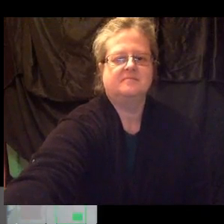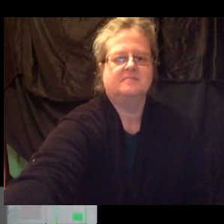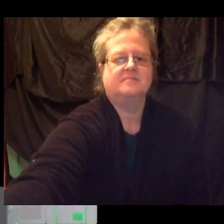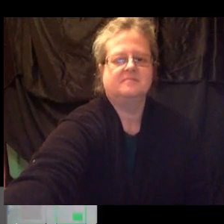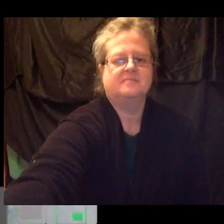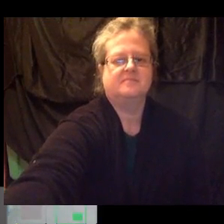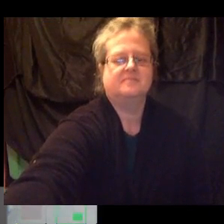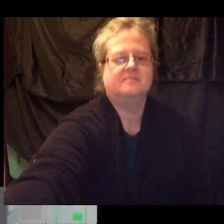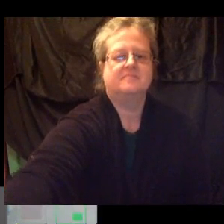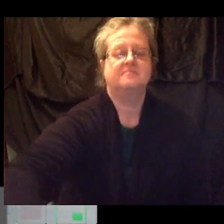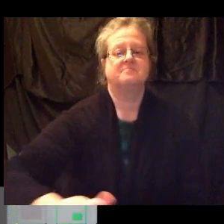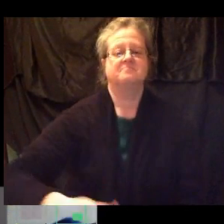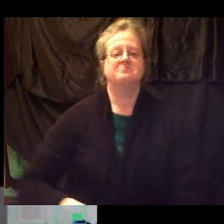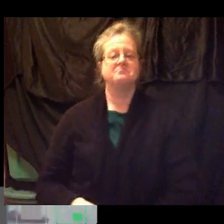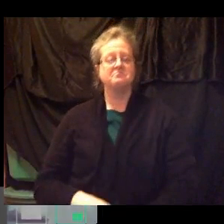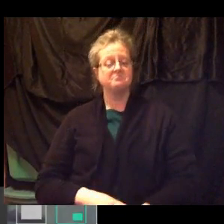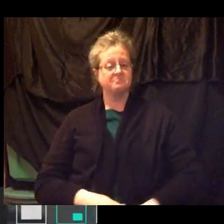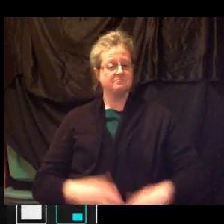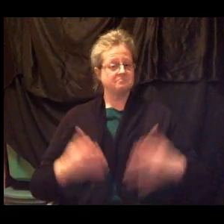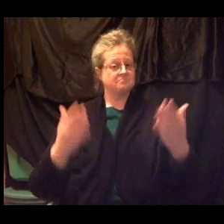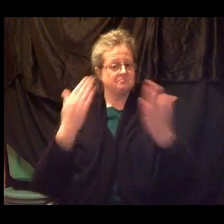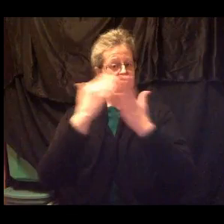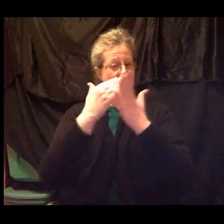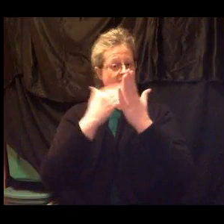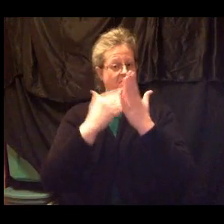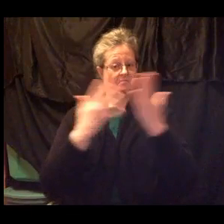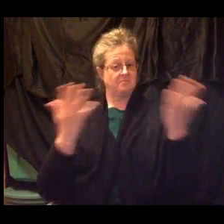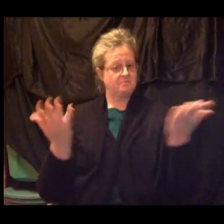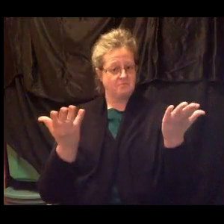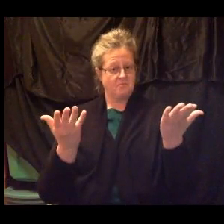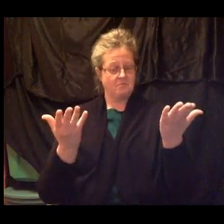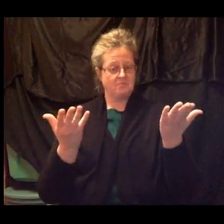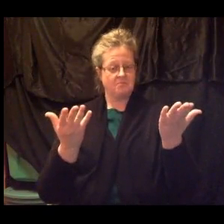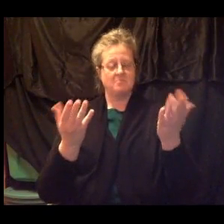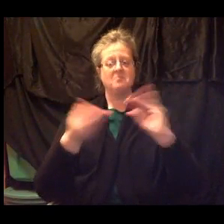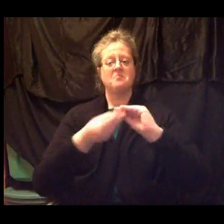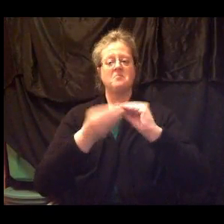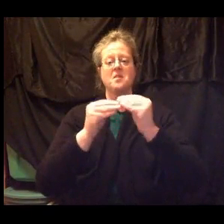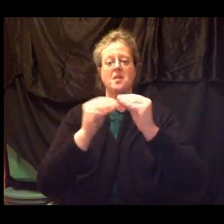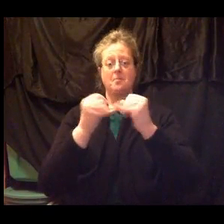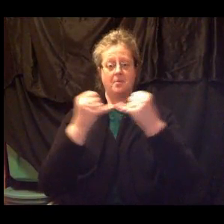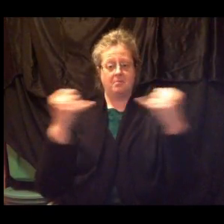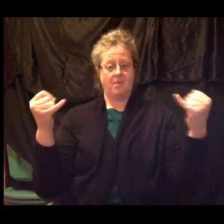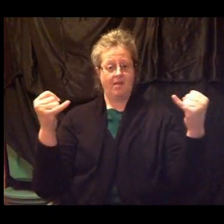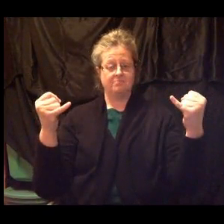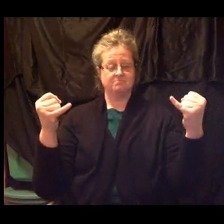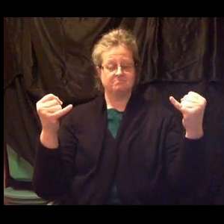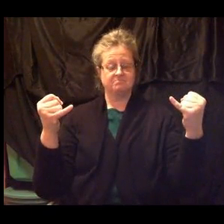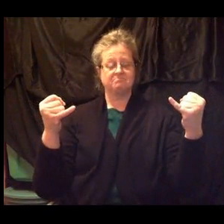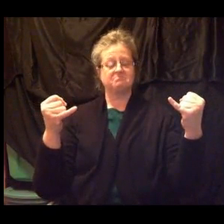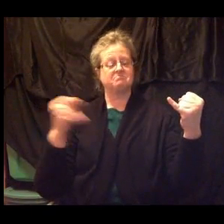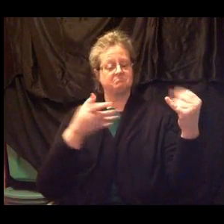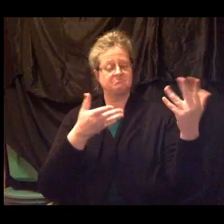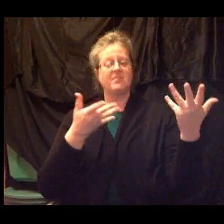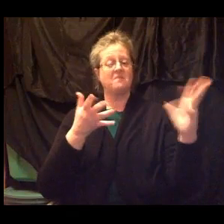lesson is going to be with the number line, and hopefully when we're done, I should be able to give you a number, and you should be able to put